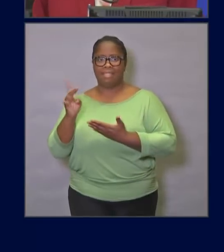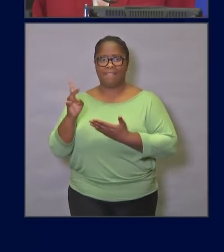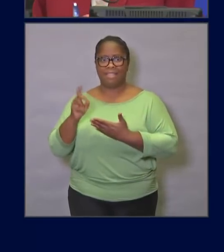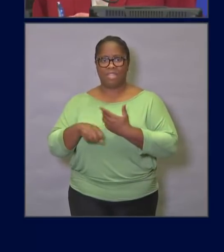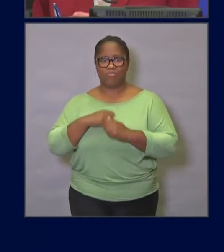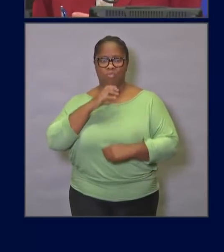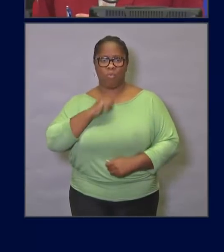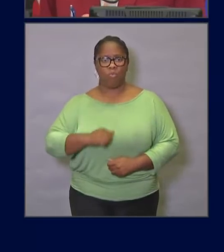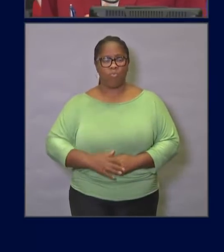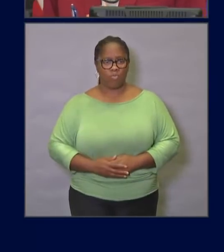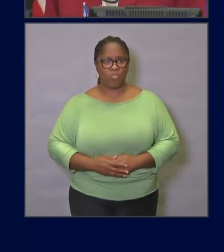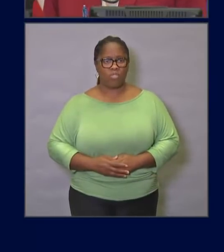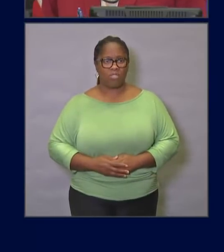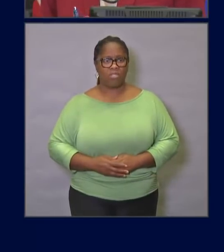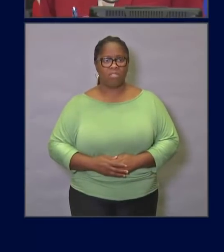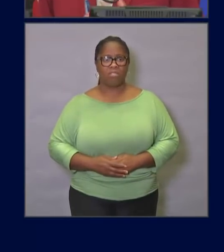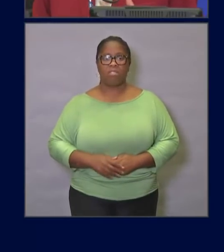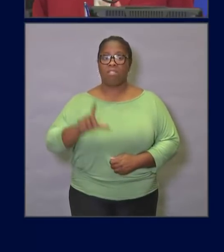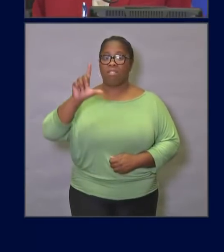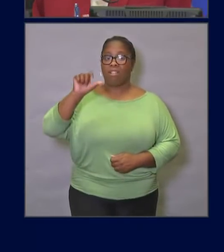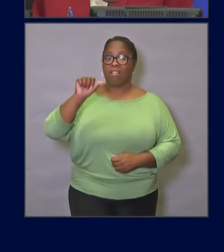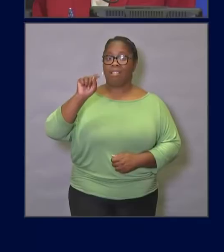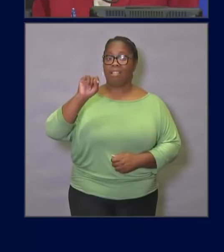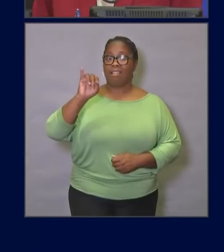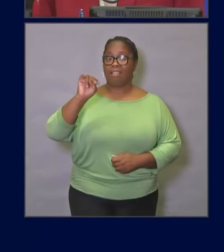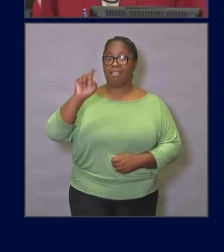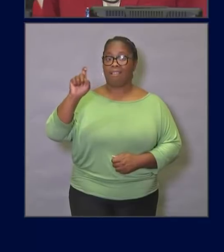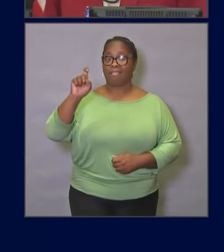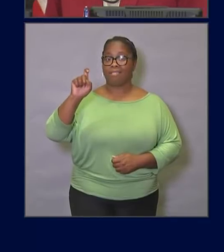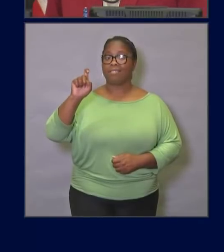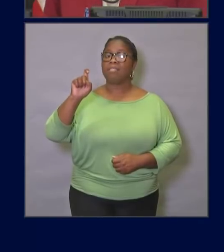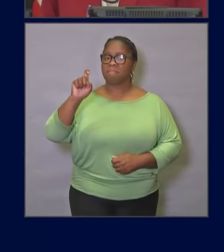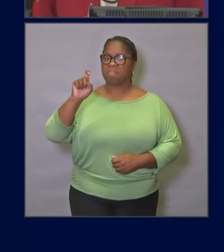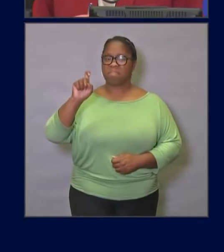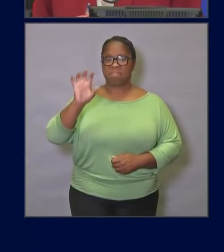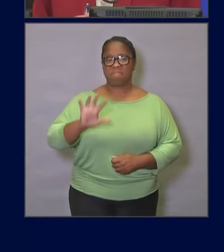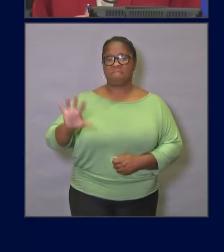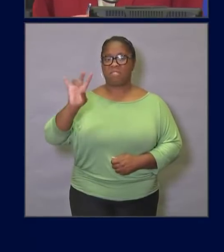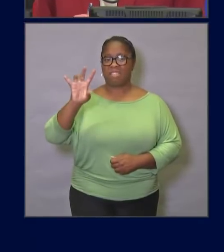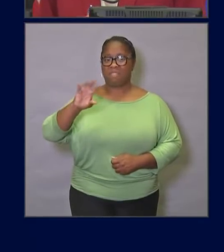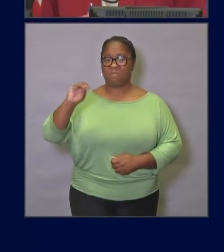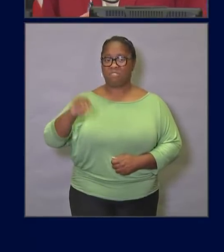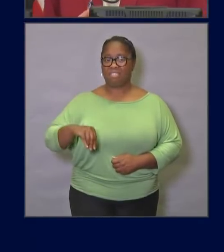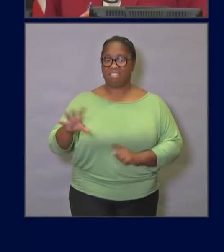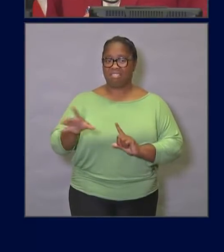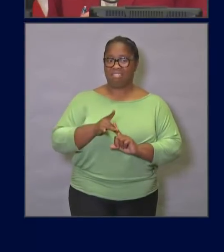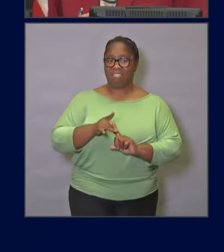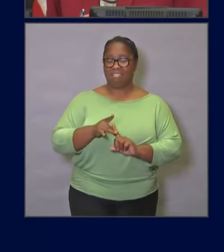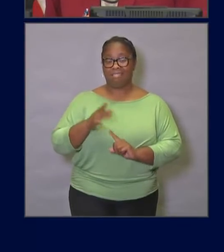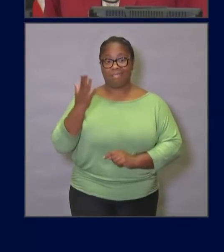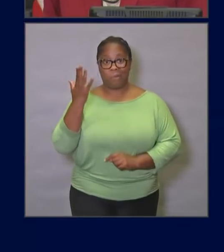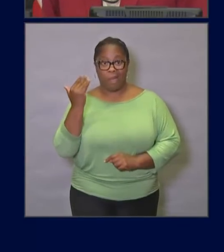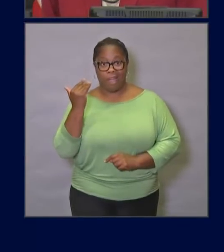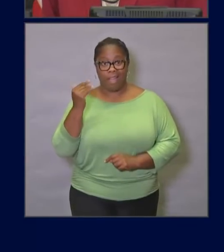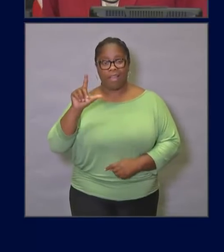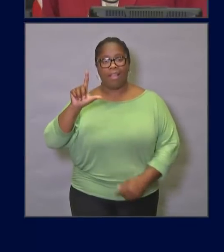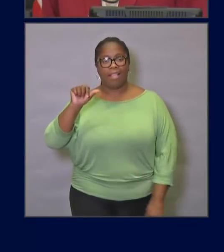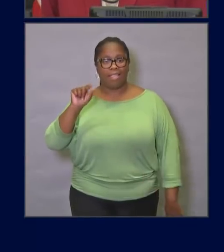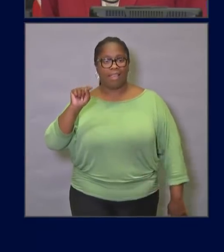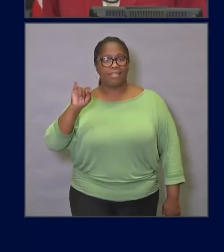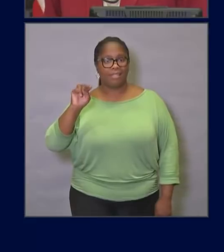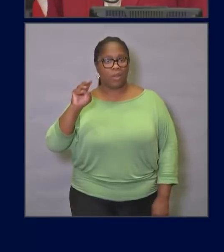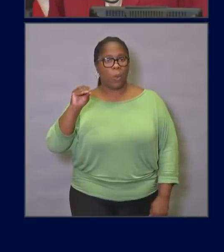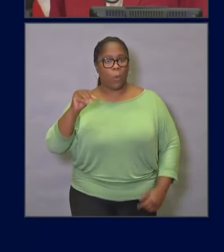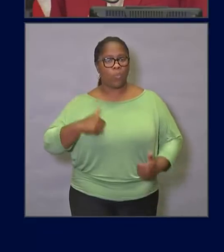are among children who are Latinx or Latina, which likely reflects the fact that Latino residents are